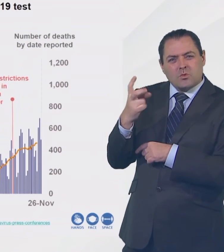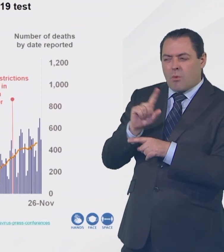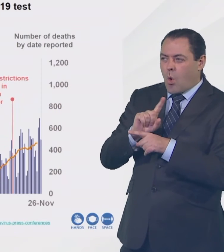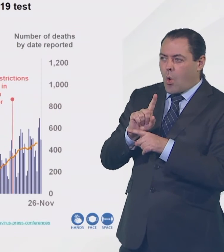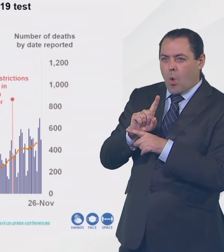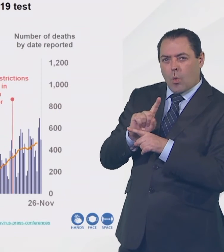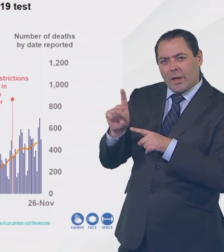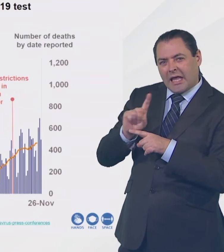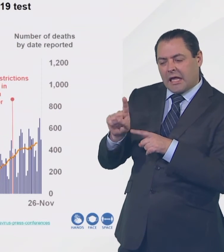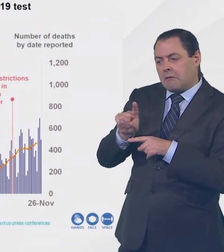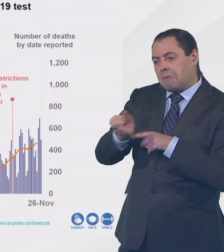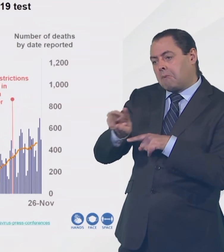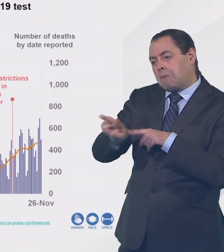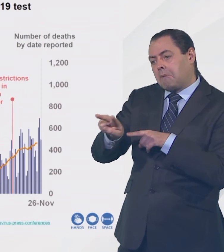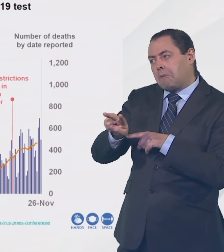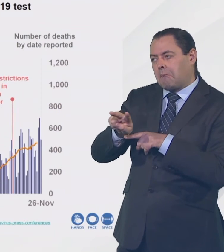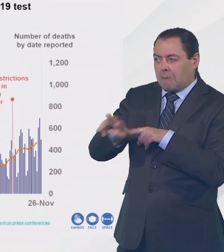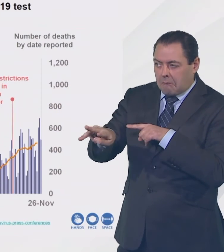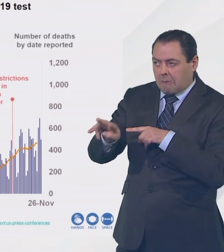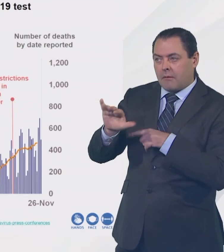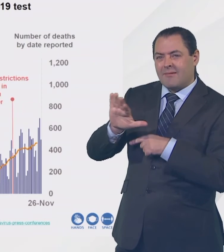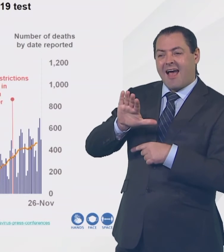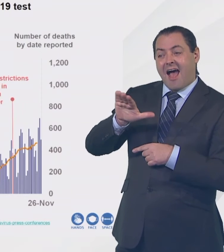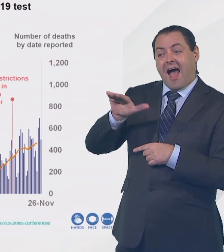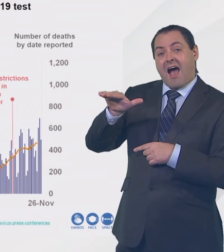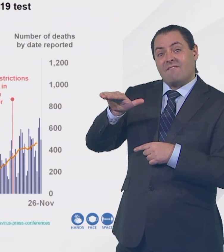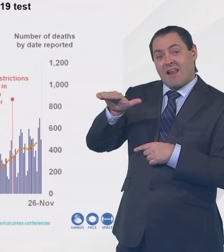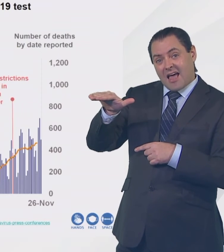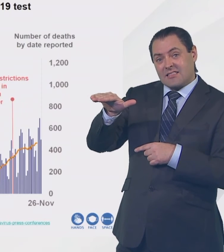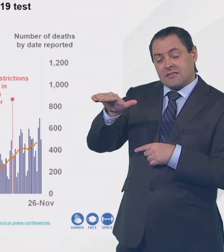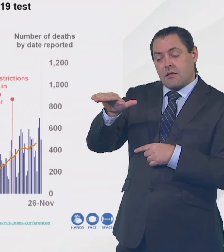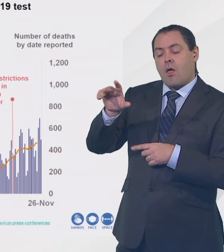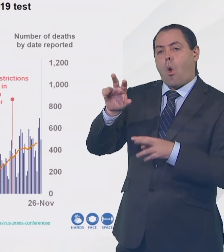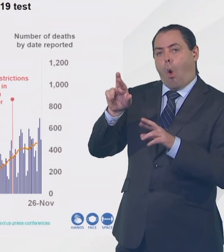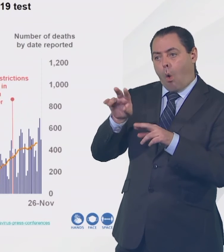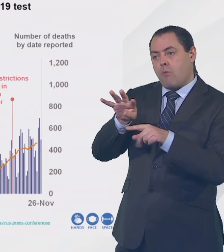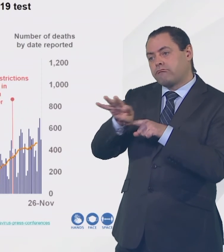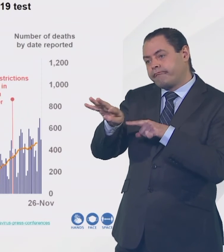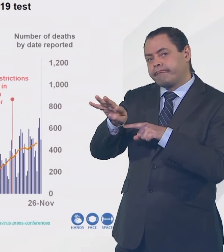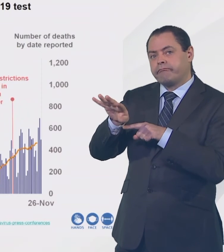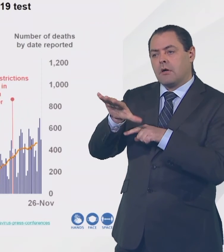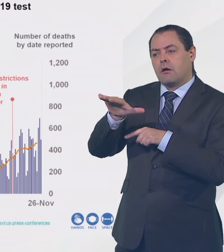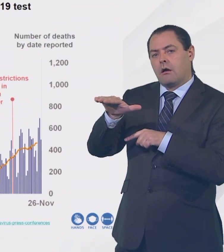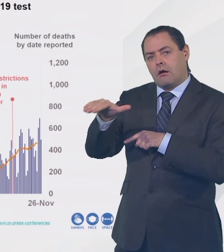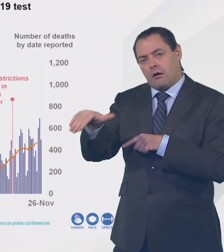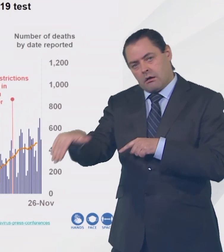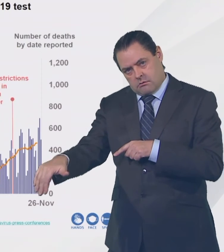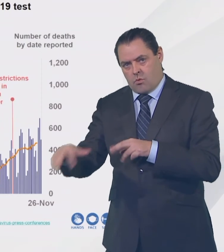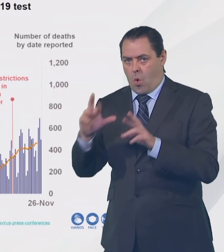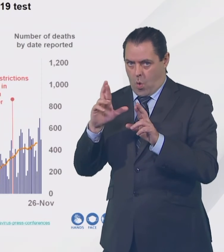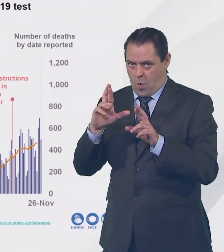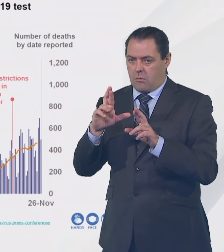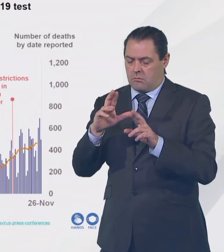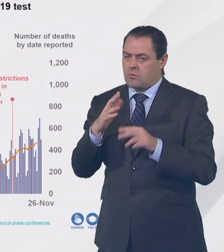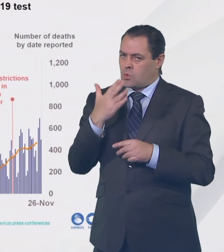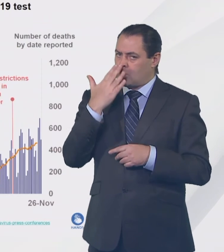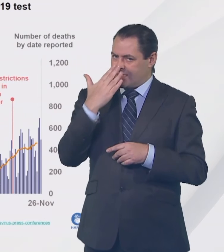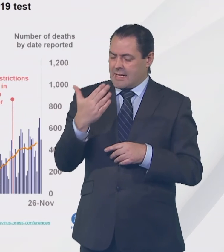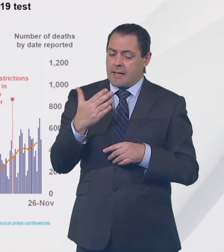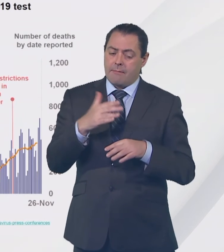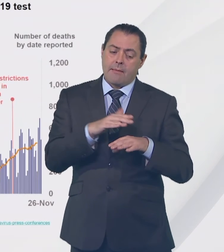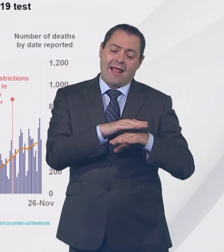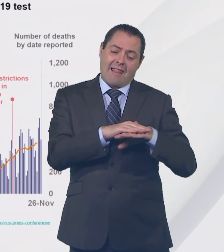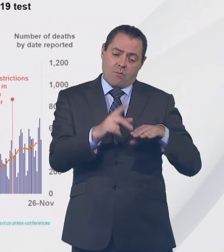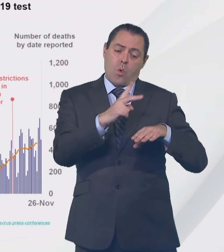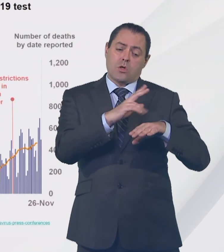again, hopefully decreasing as the infections and hospitalizations come down. So the message is that the tiers